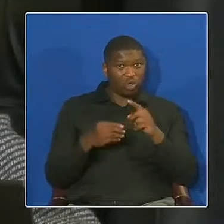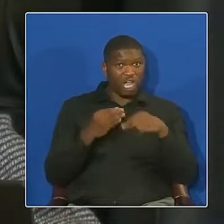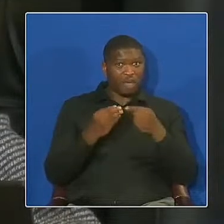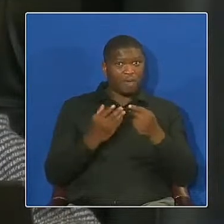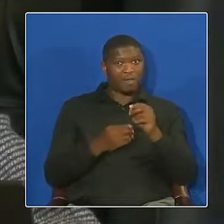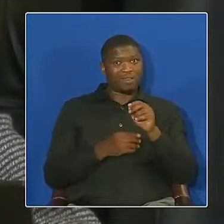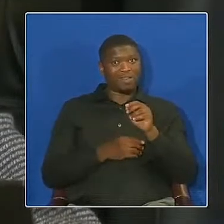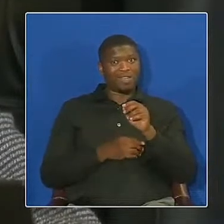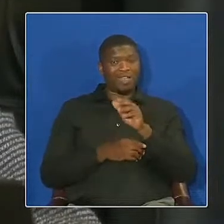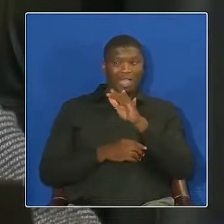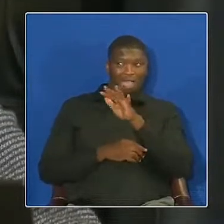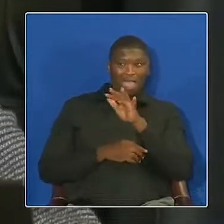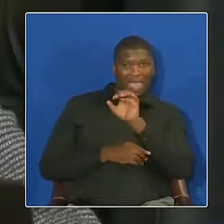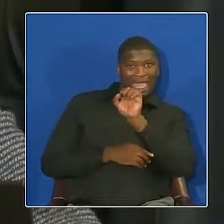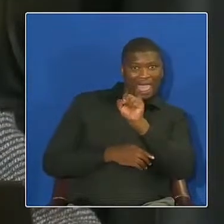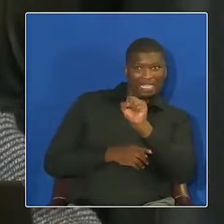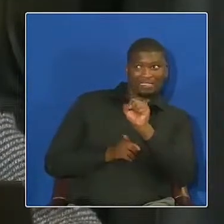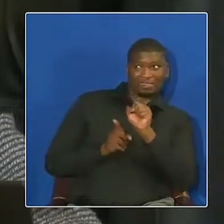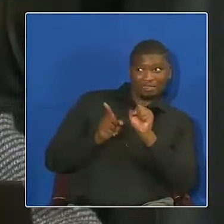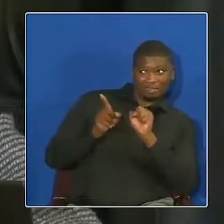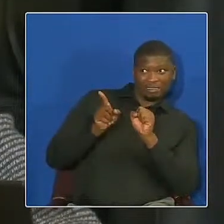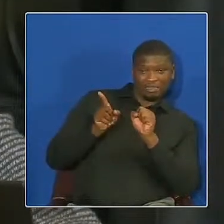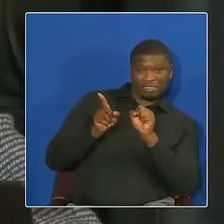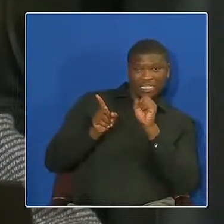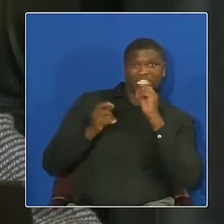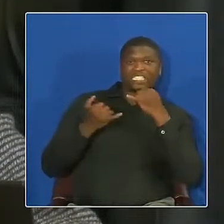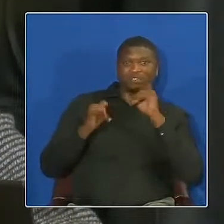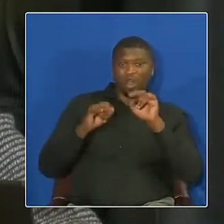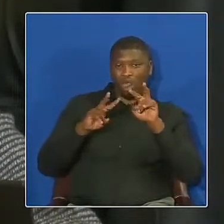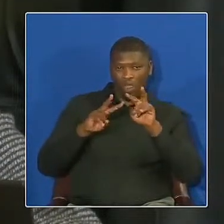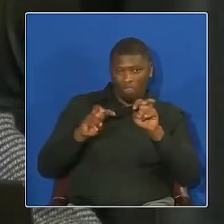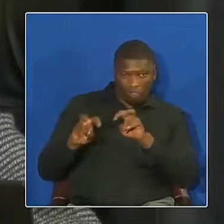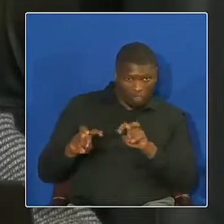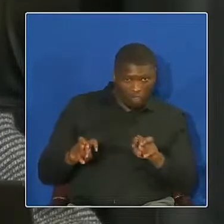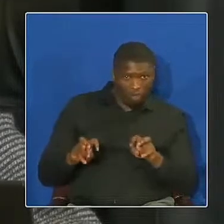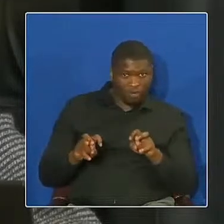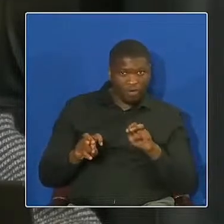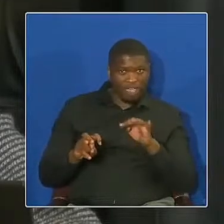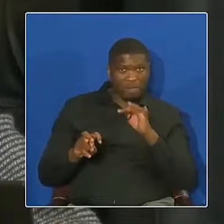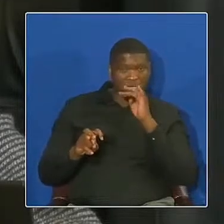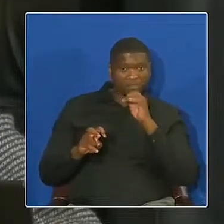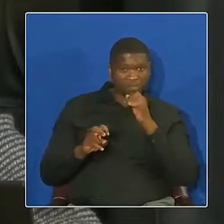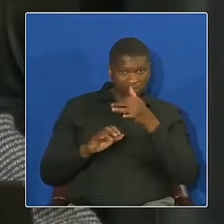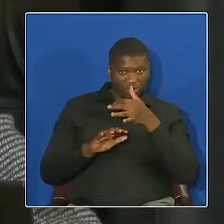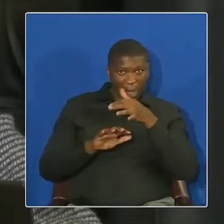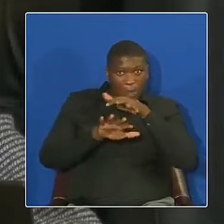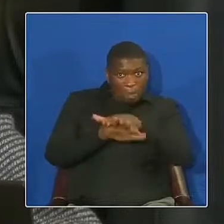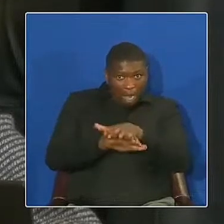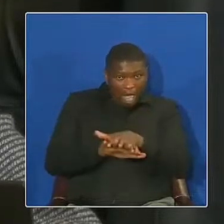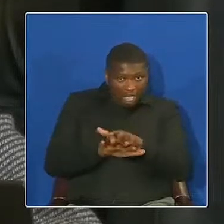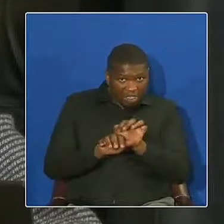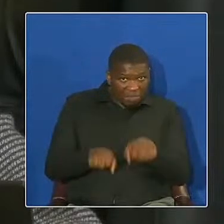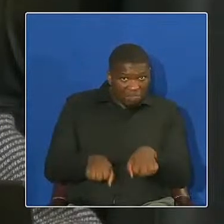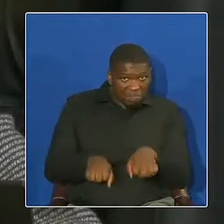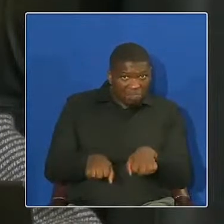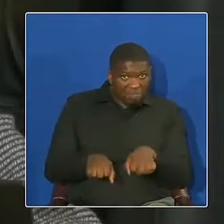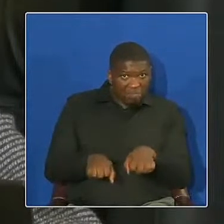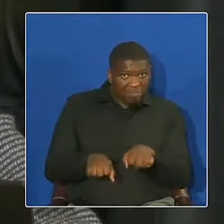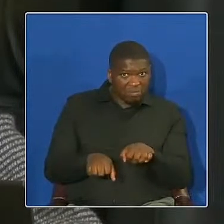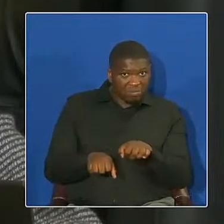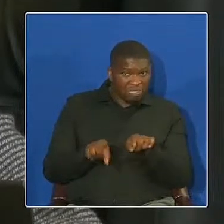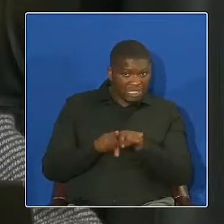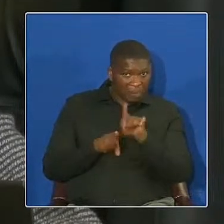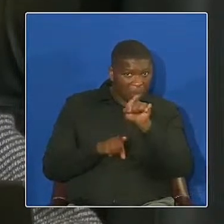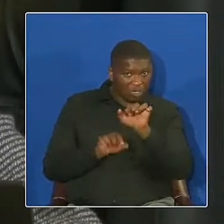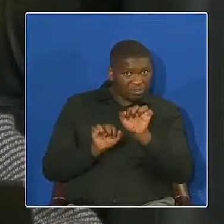about S, which is still the subject of investigation, does that also apply to that question